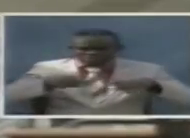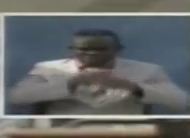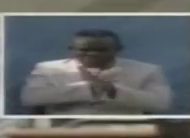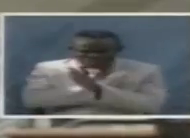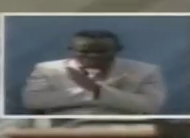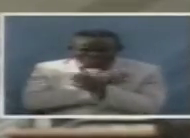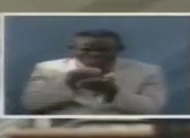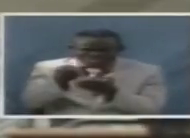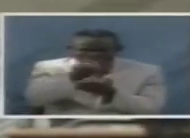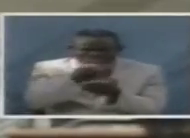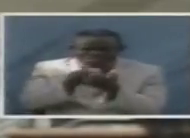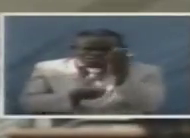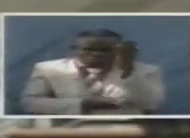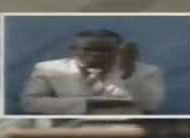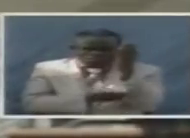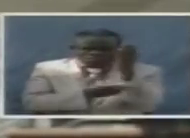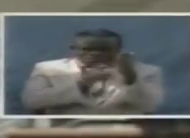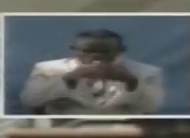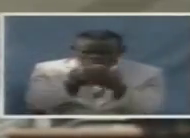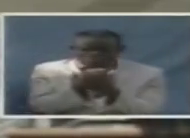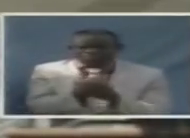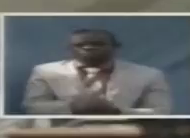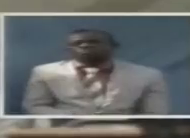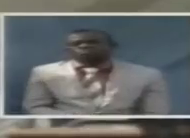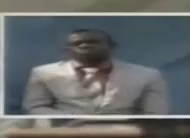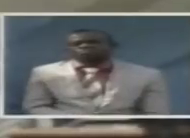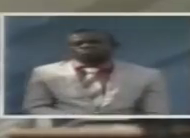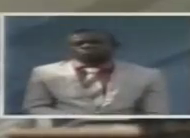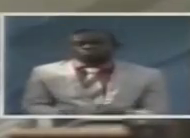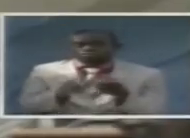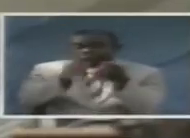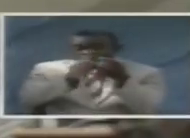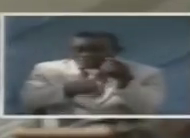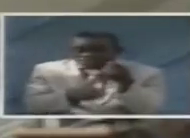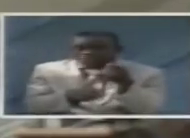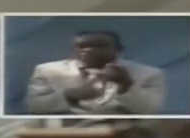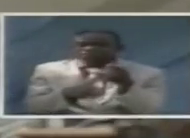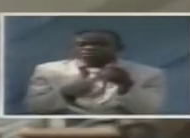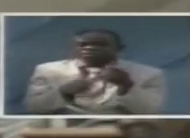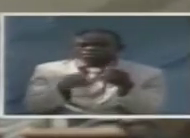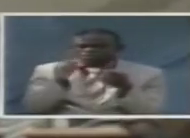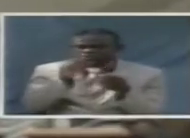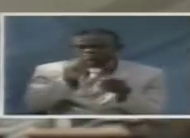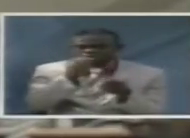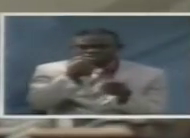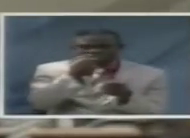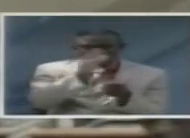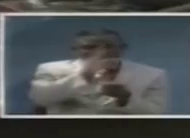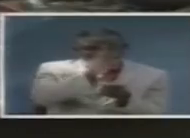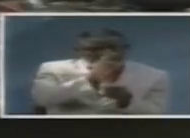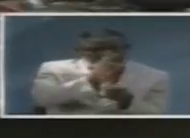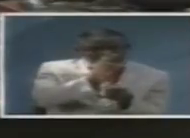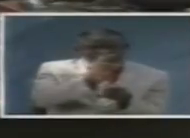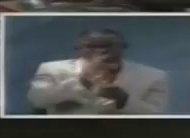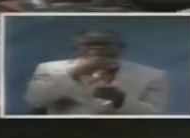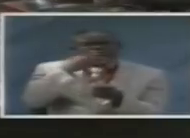Speaker, crop production during the 2016-2017 farming season was favorable,